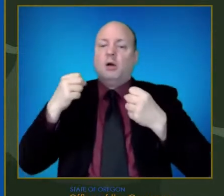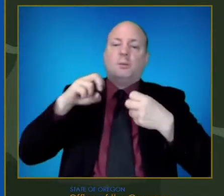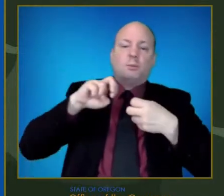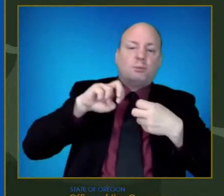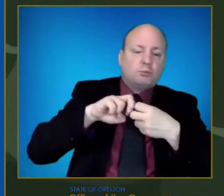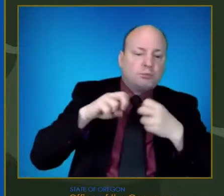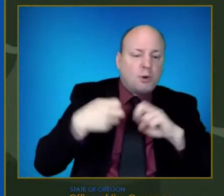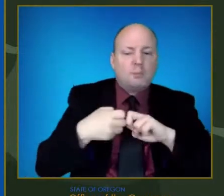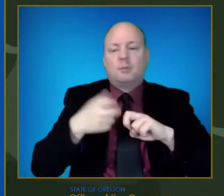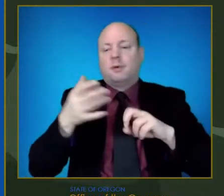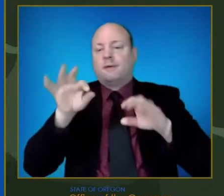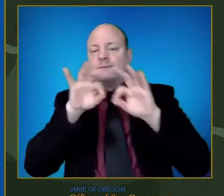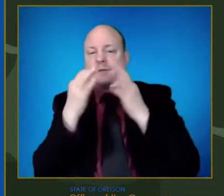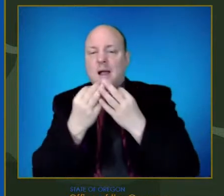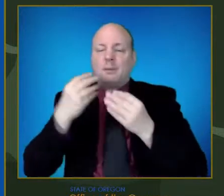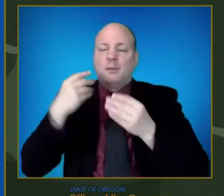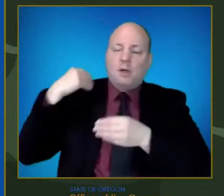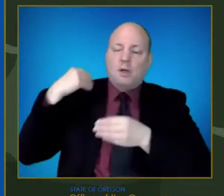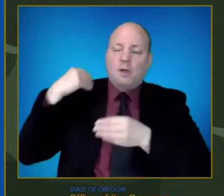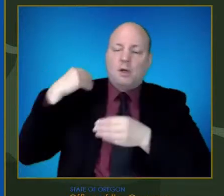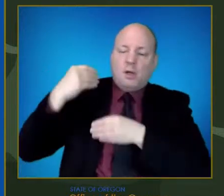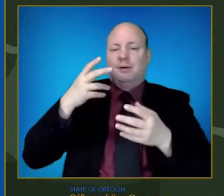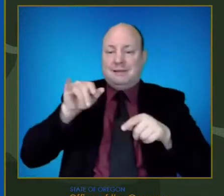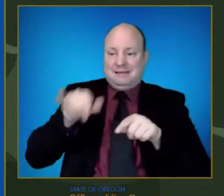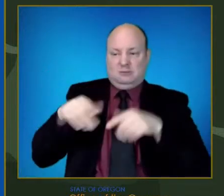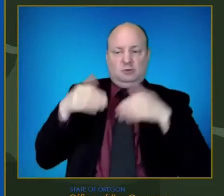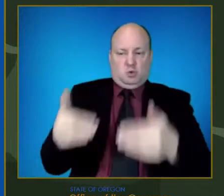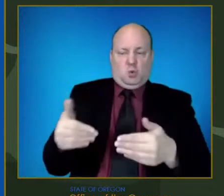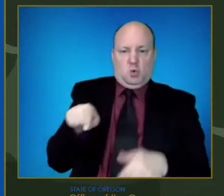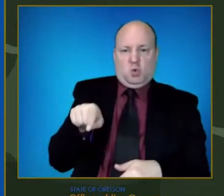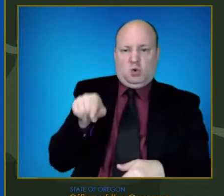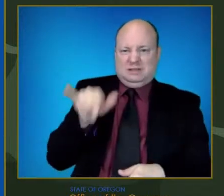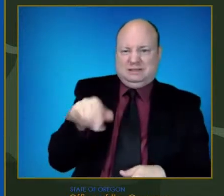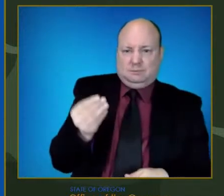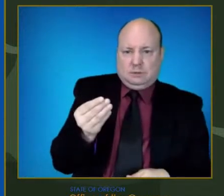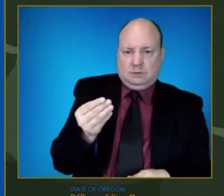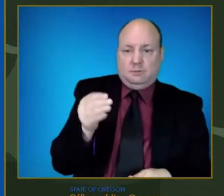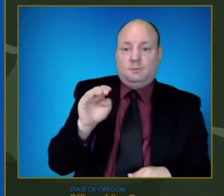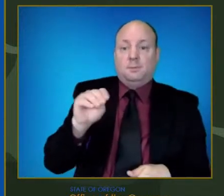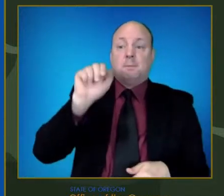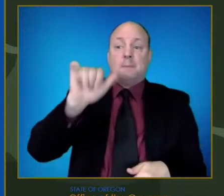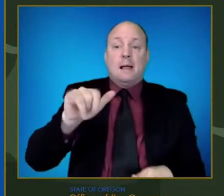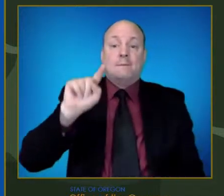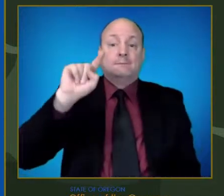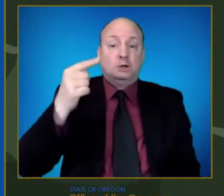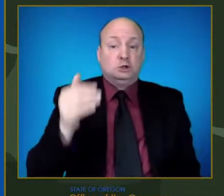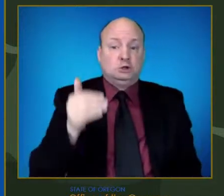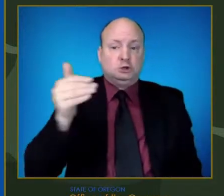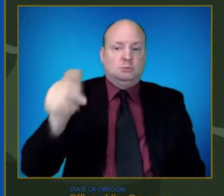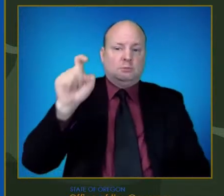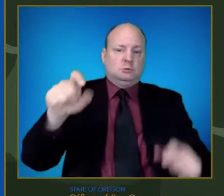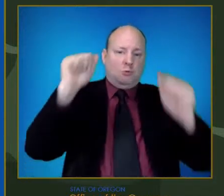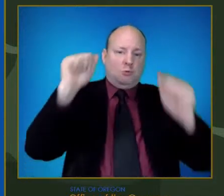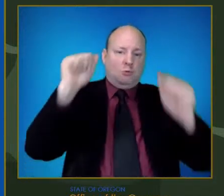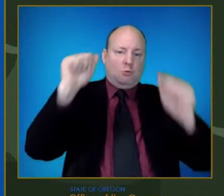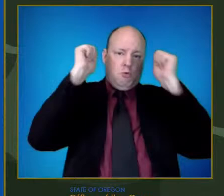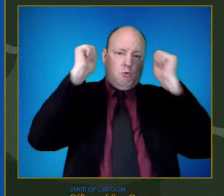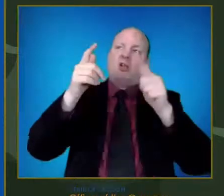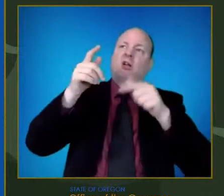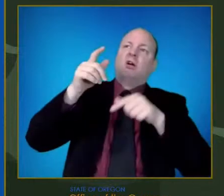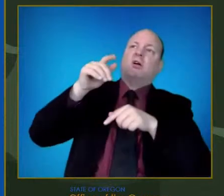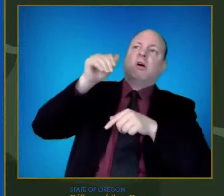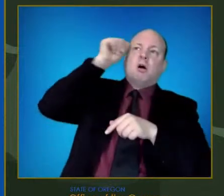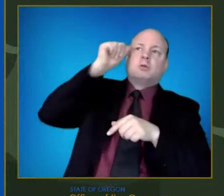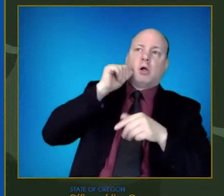than May 1st, we still plan to open vaccine eligibility to everyone 16 and older. We still intend to give counties the option to vaccinate everyone